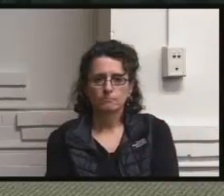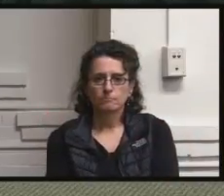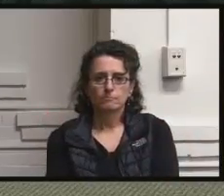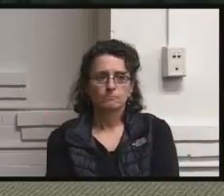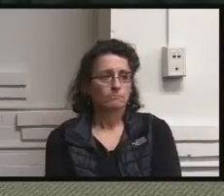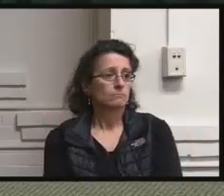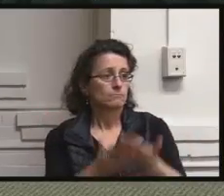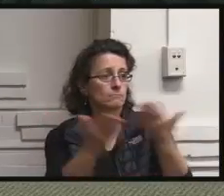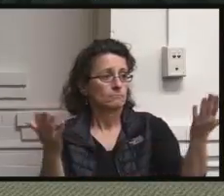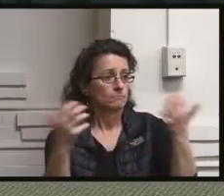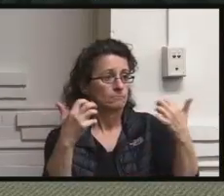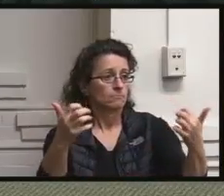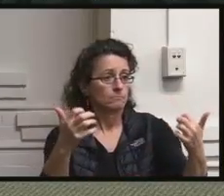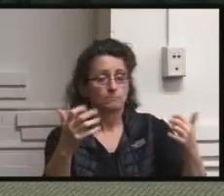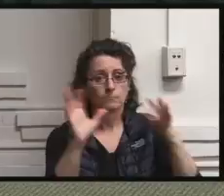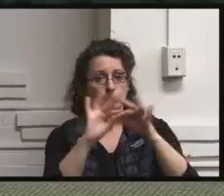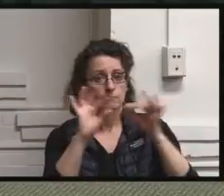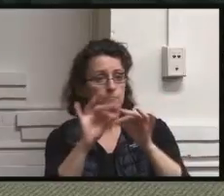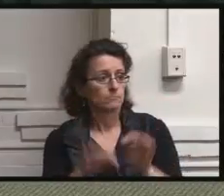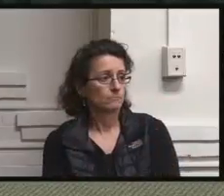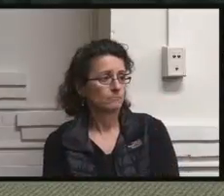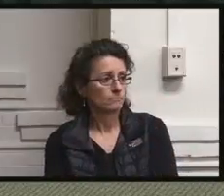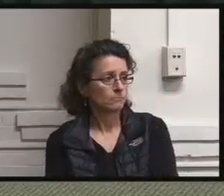Comments from anybody who's in attendance?